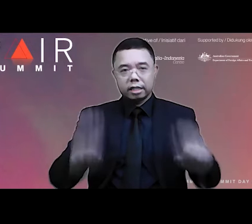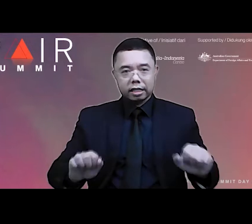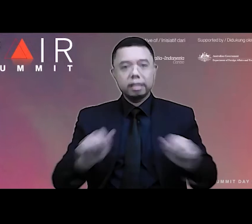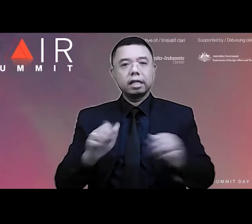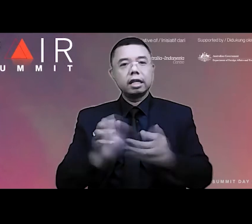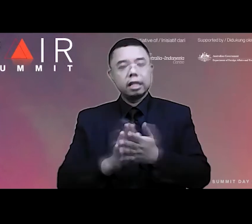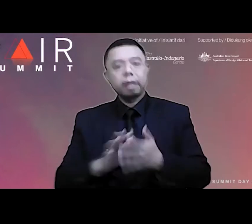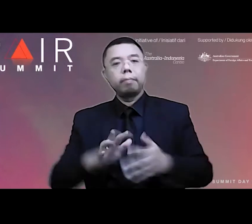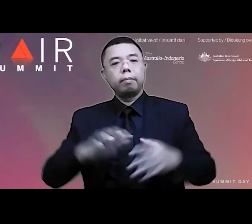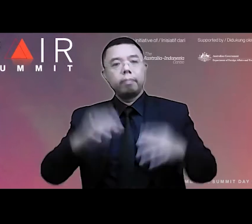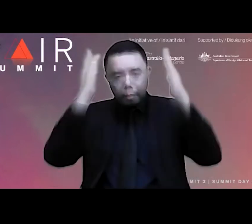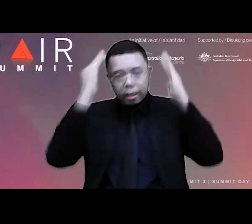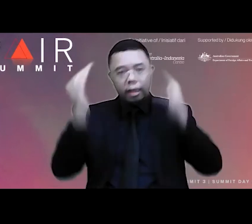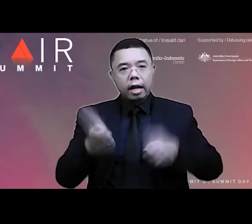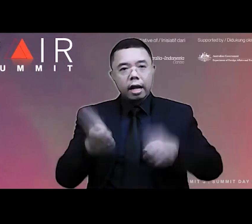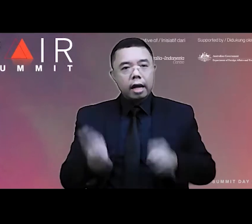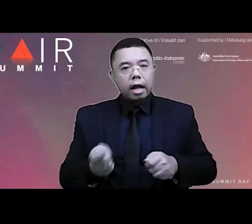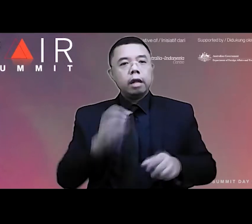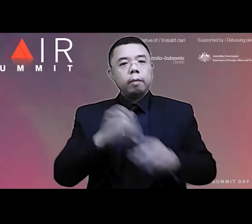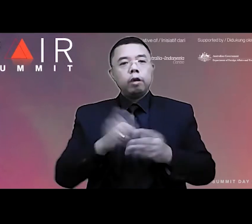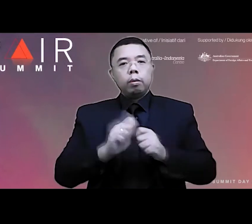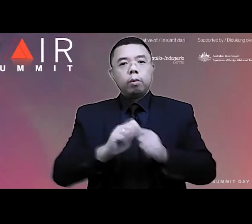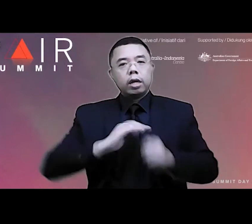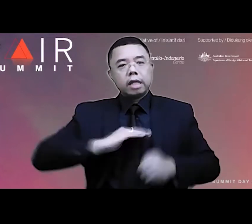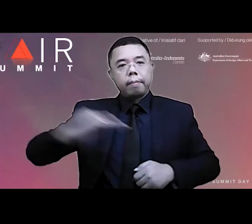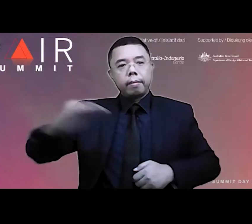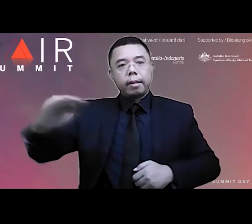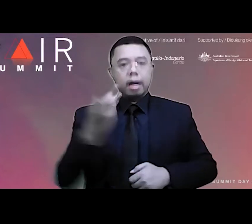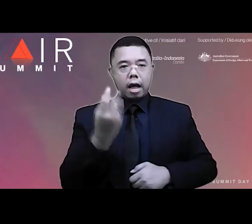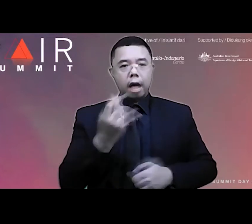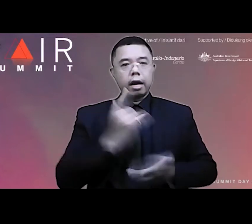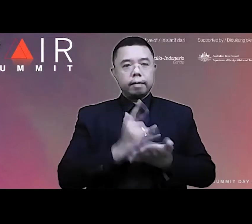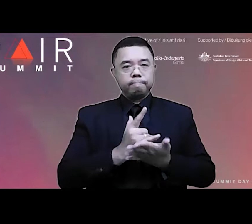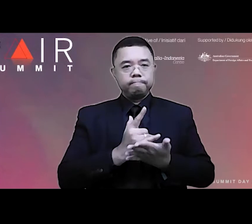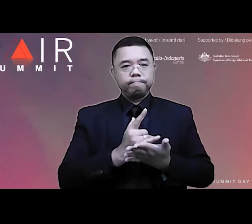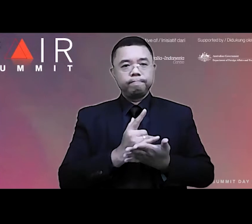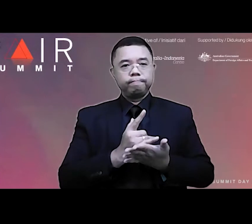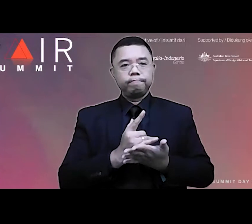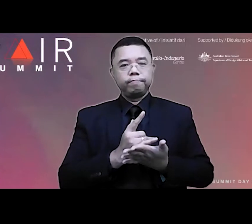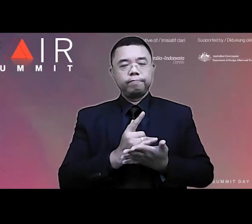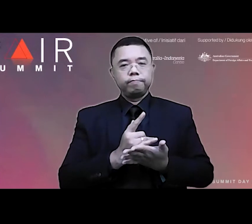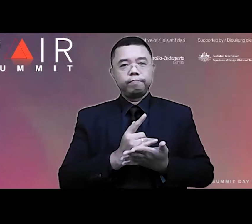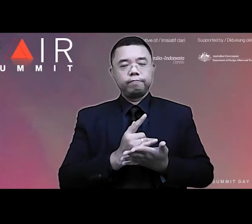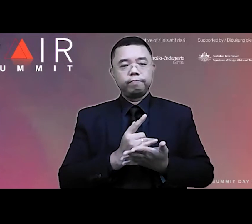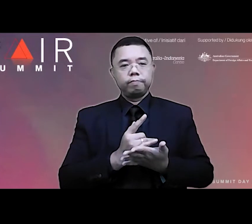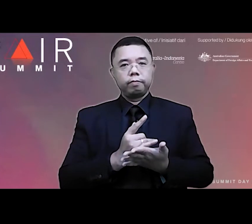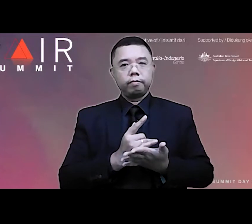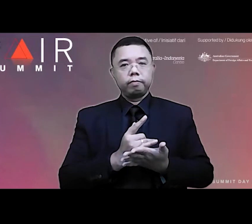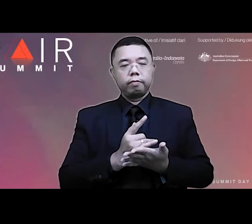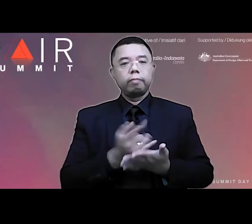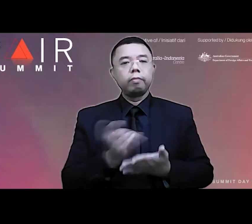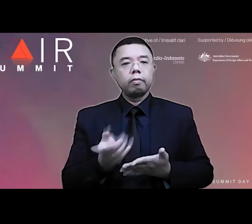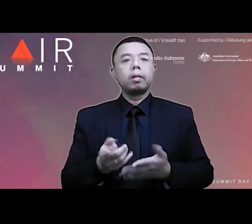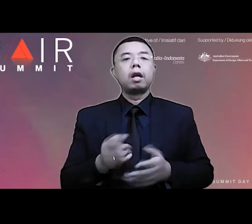of price, integrated livestock, and intensifies and mechanization of agriculture